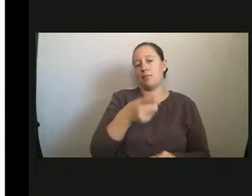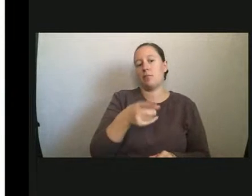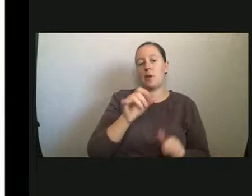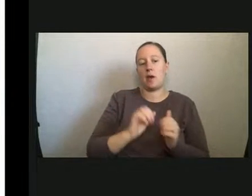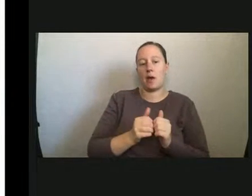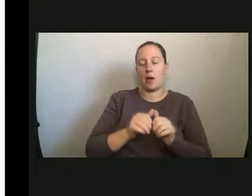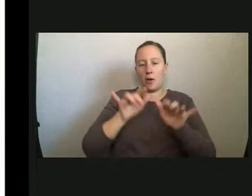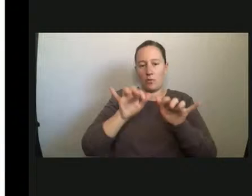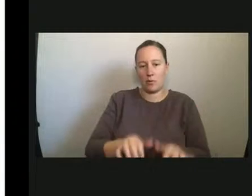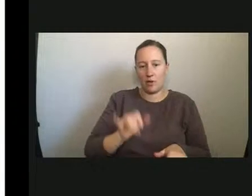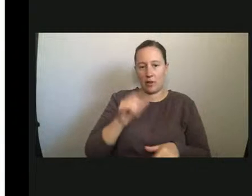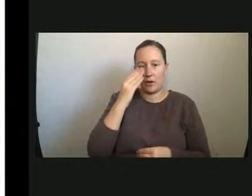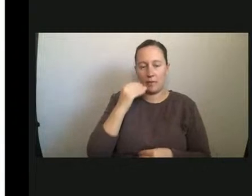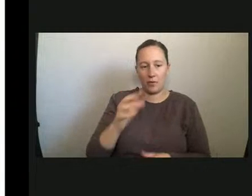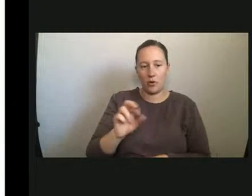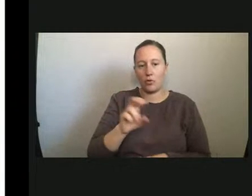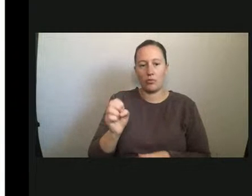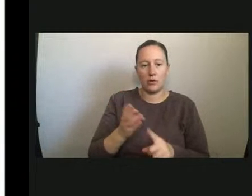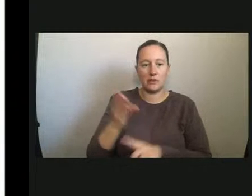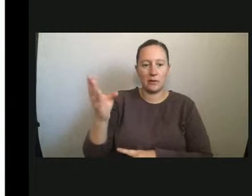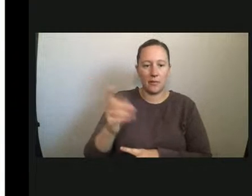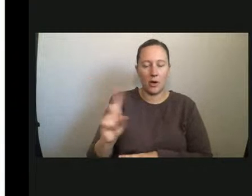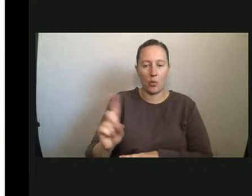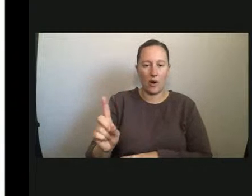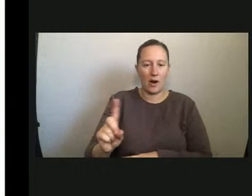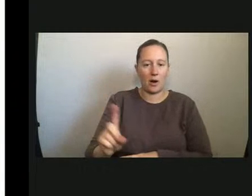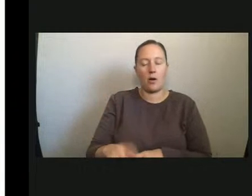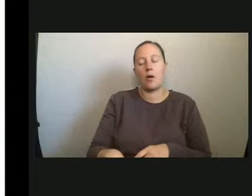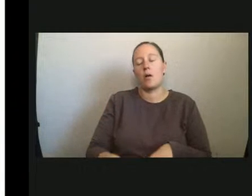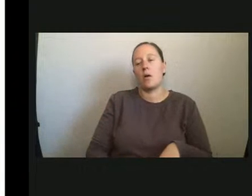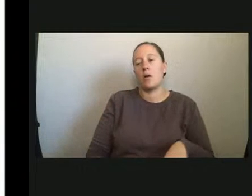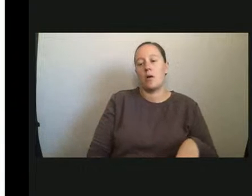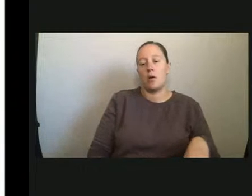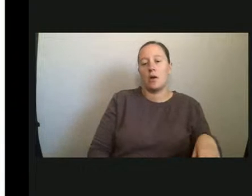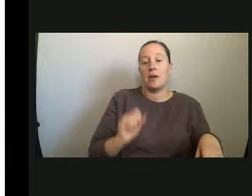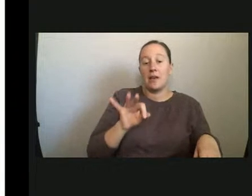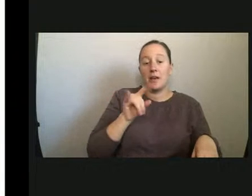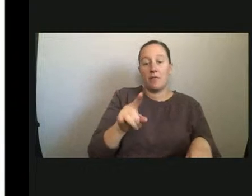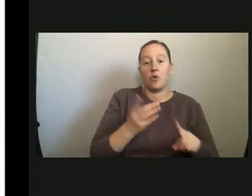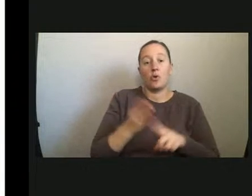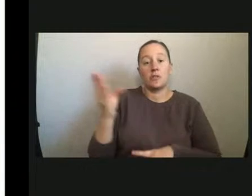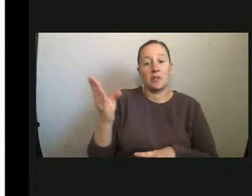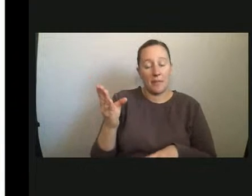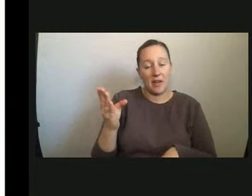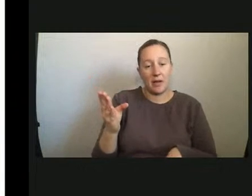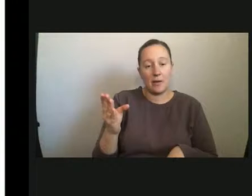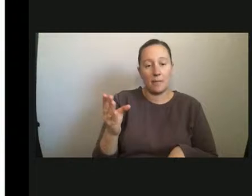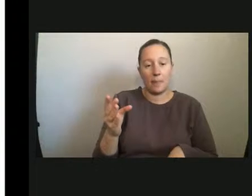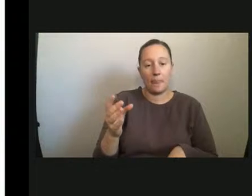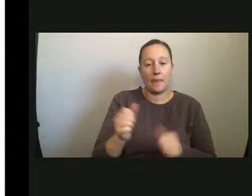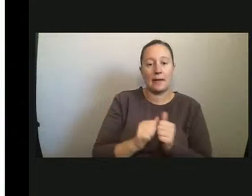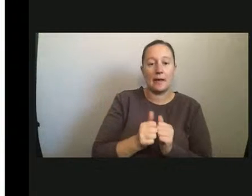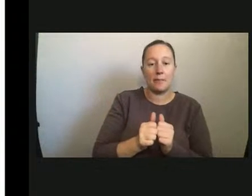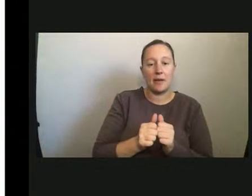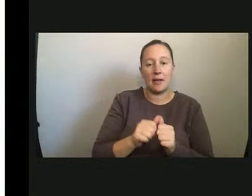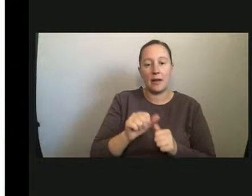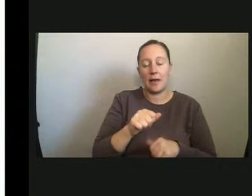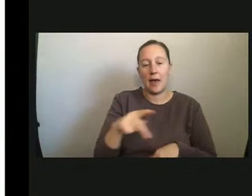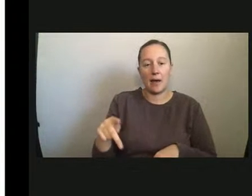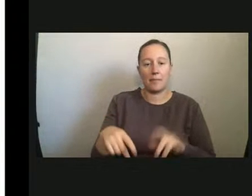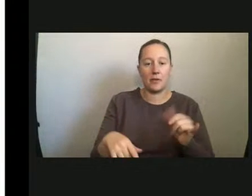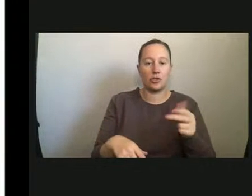this information, resubmit your actual data. If you submitted your competing application January